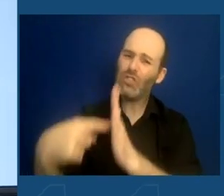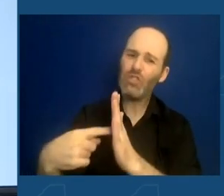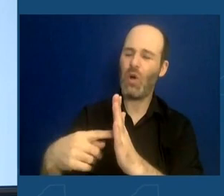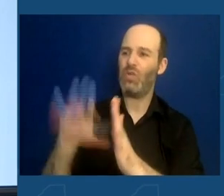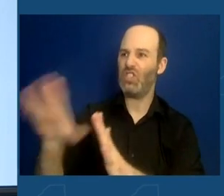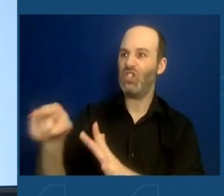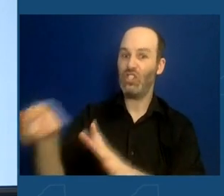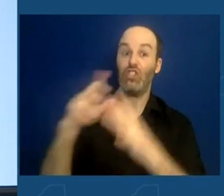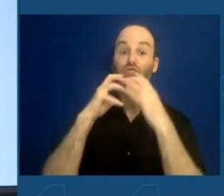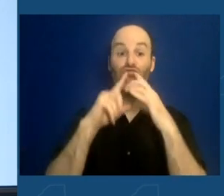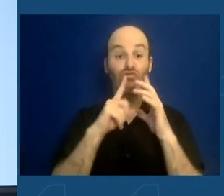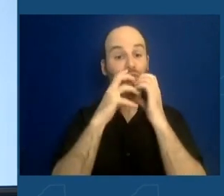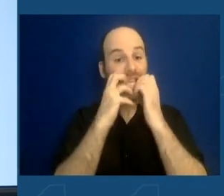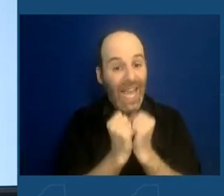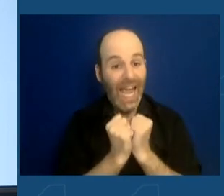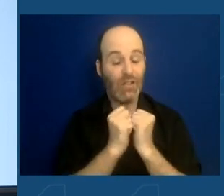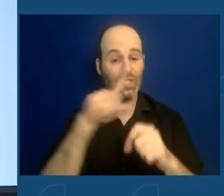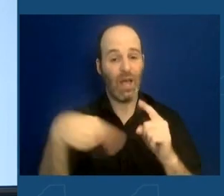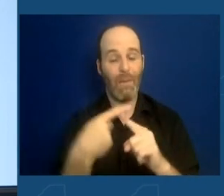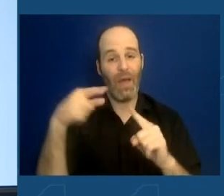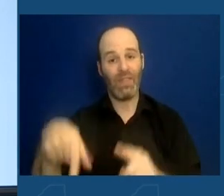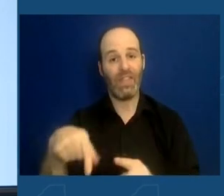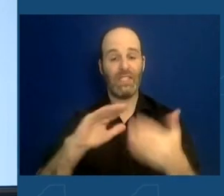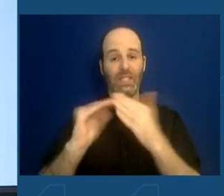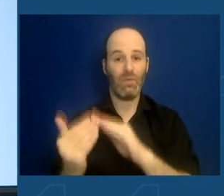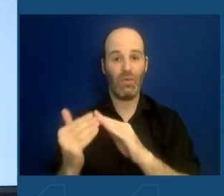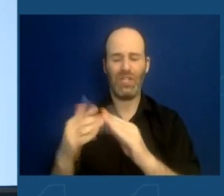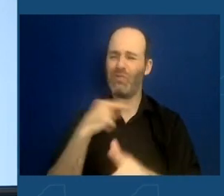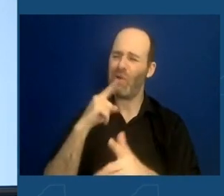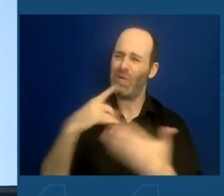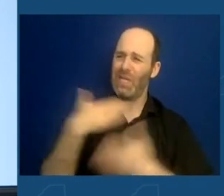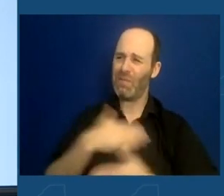truly cares. And I appreciate all your continued support.